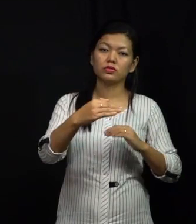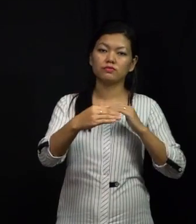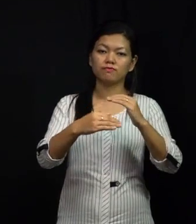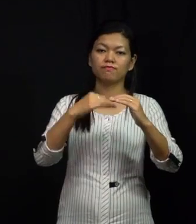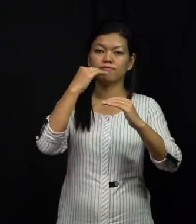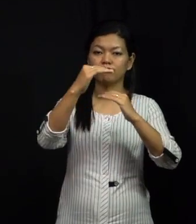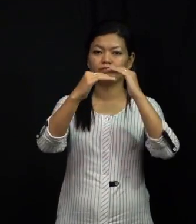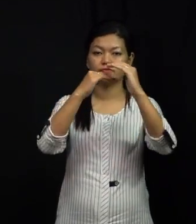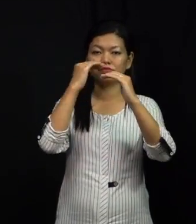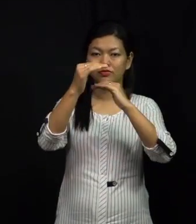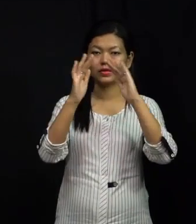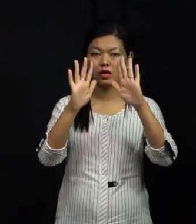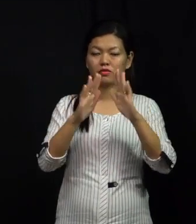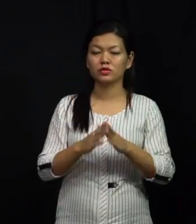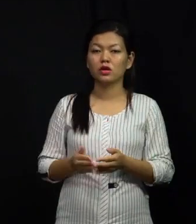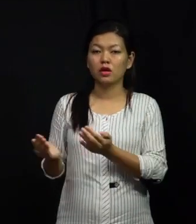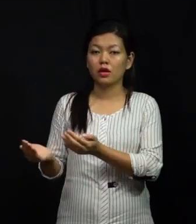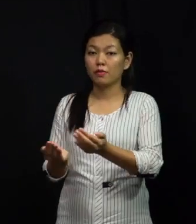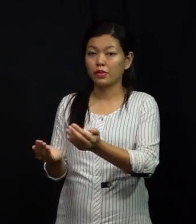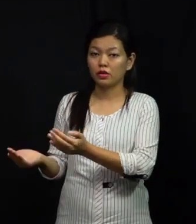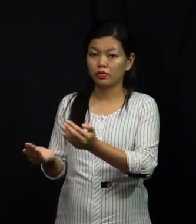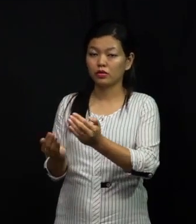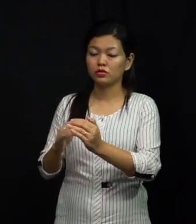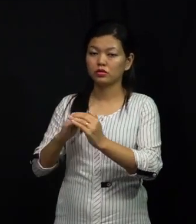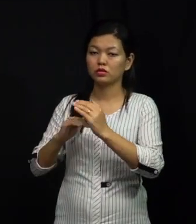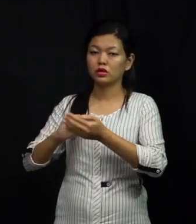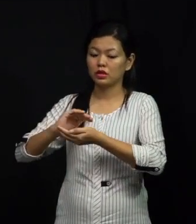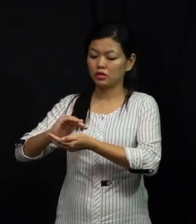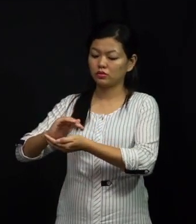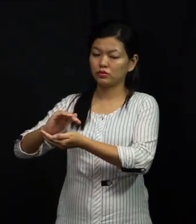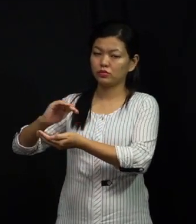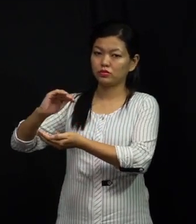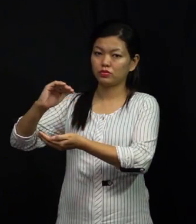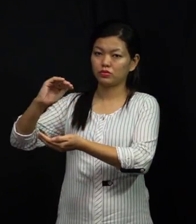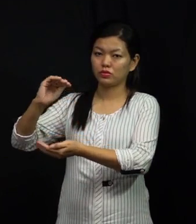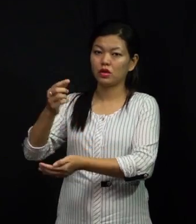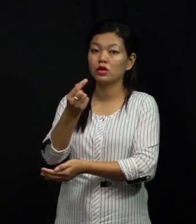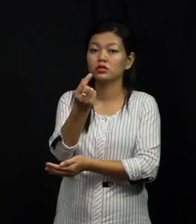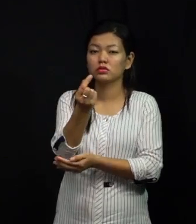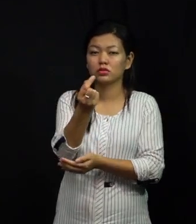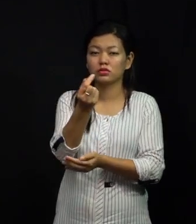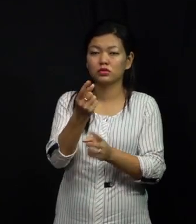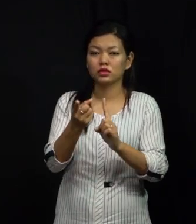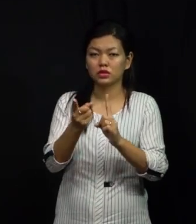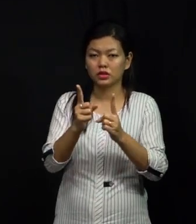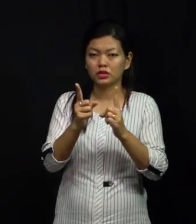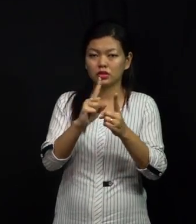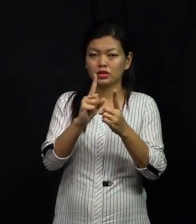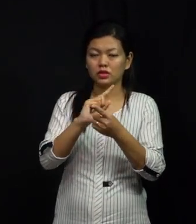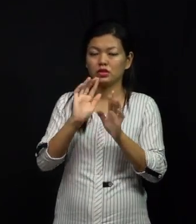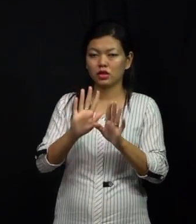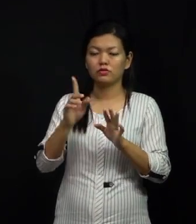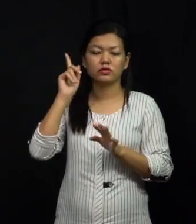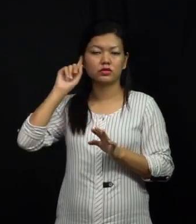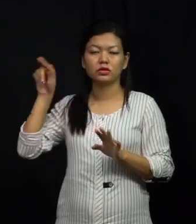underestimate even this stage also, because certain growth and development is taking place in the small child. Okay,